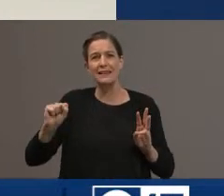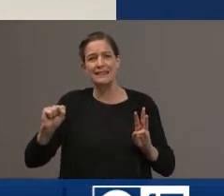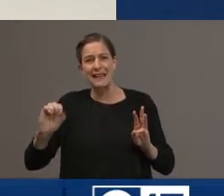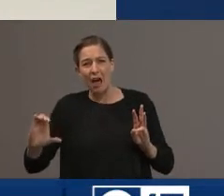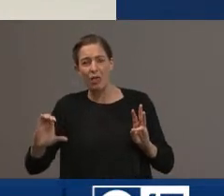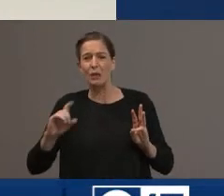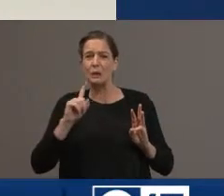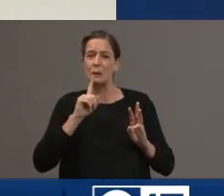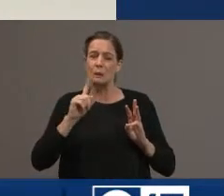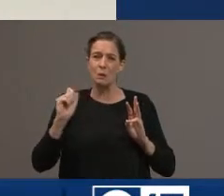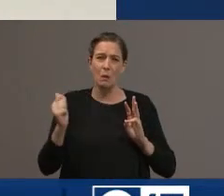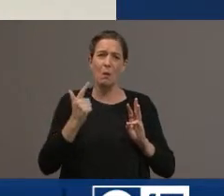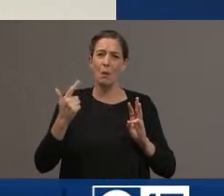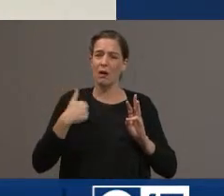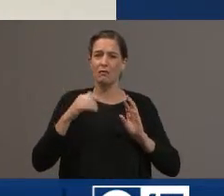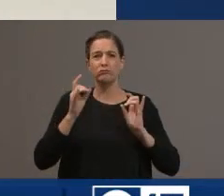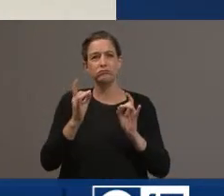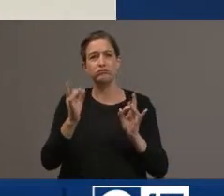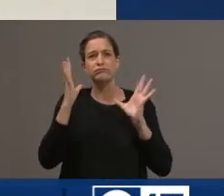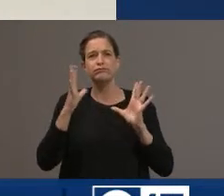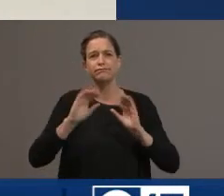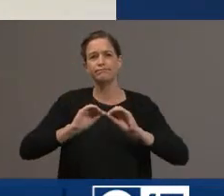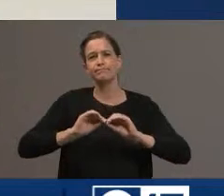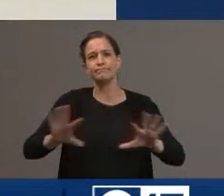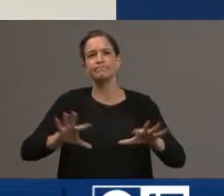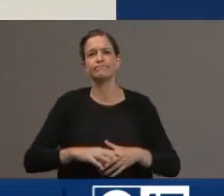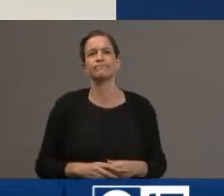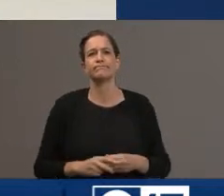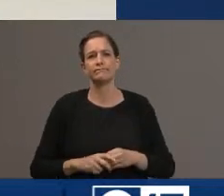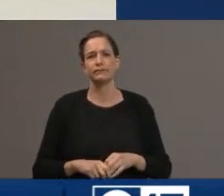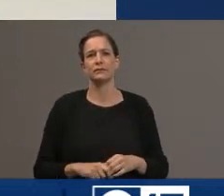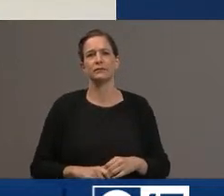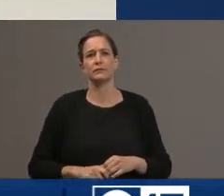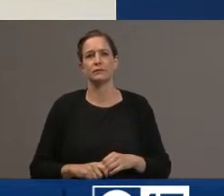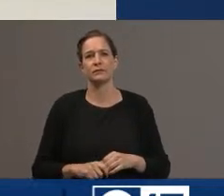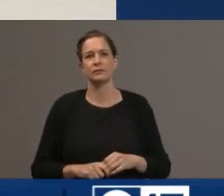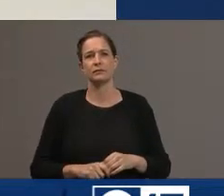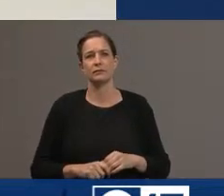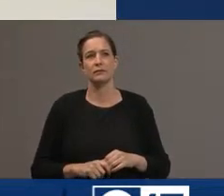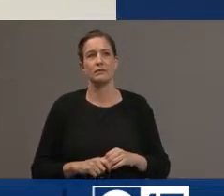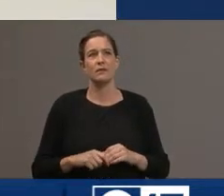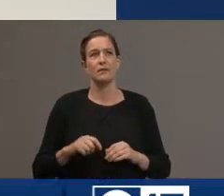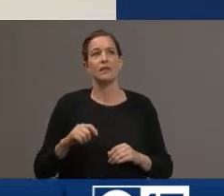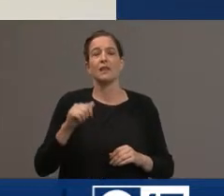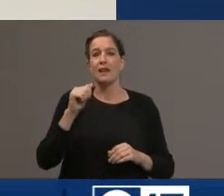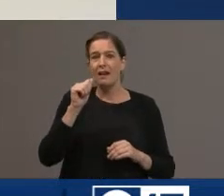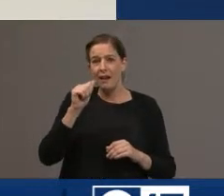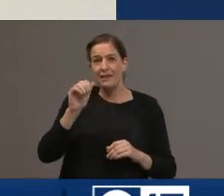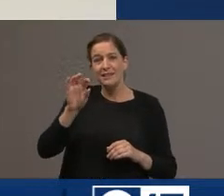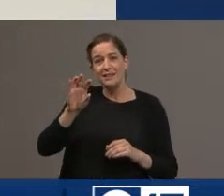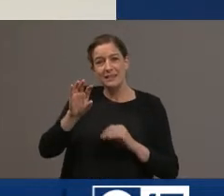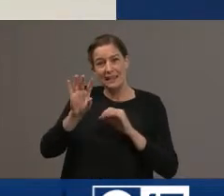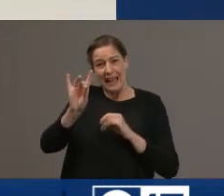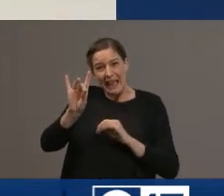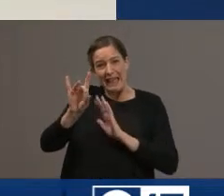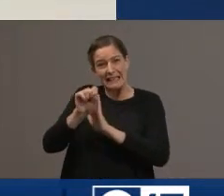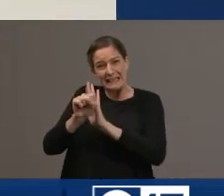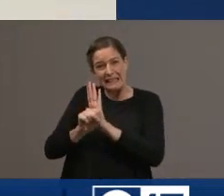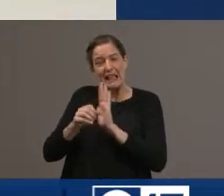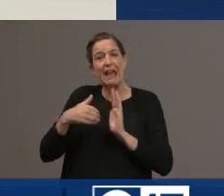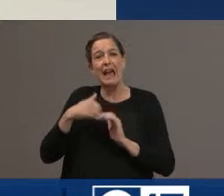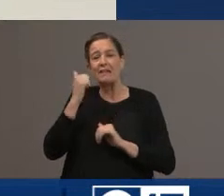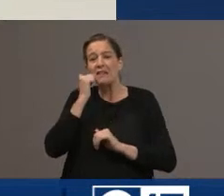Arizona is one of 7 states that is hitting a daily record of hospitalizations, including